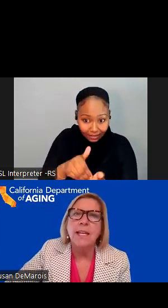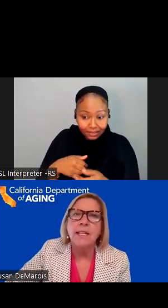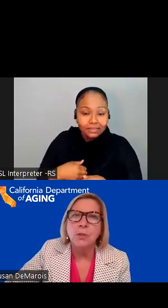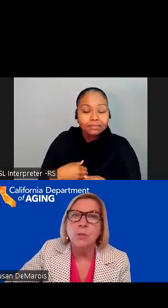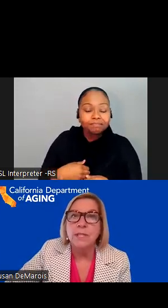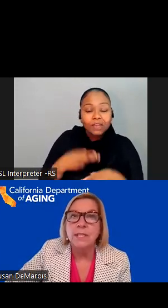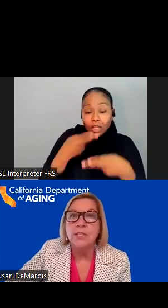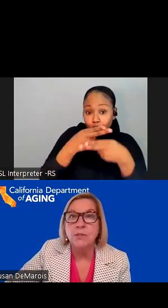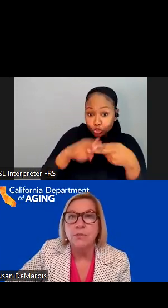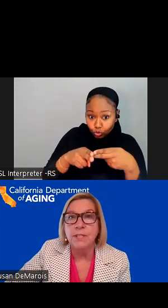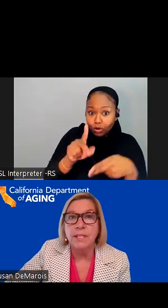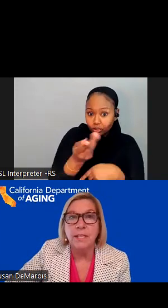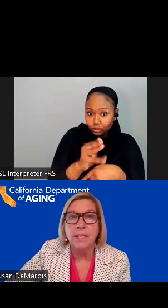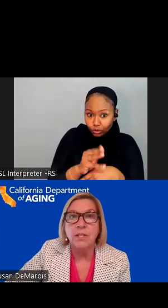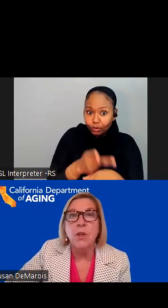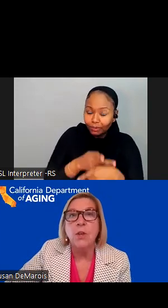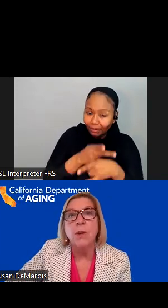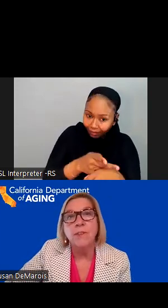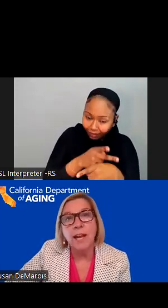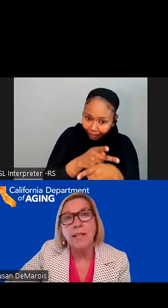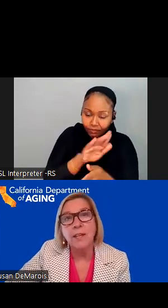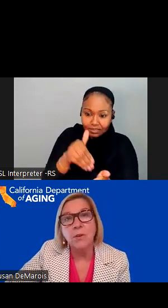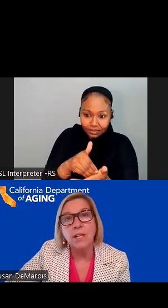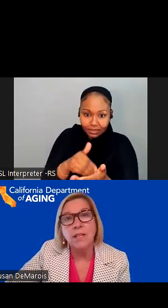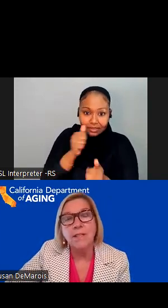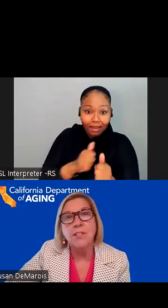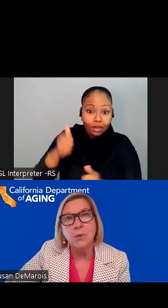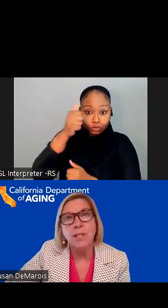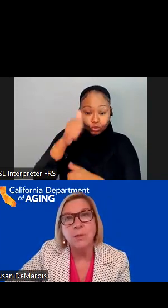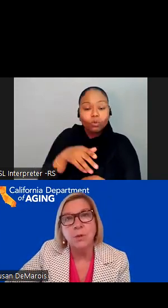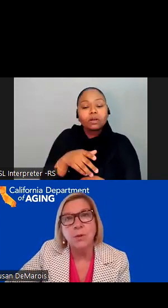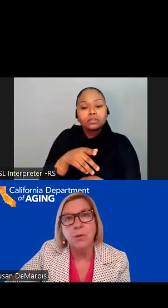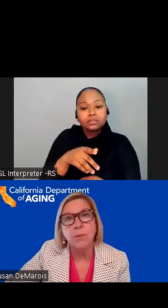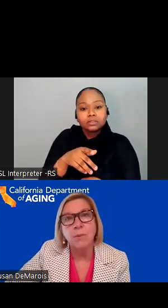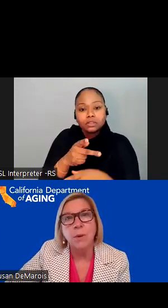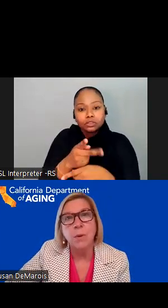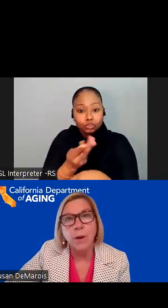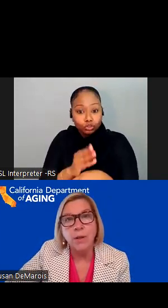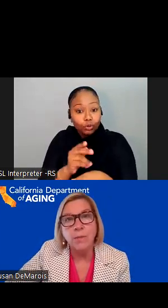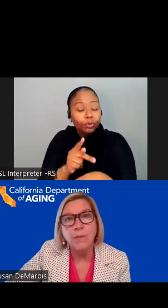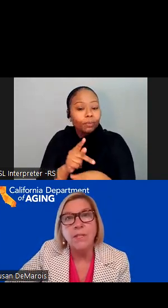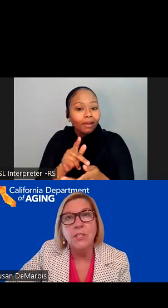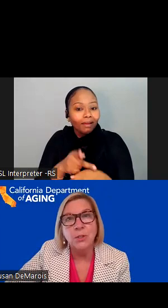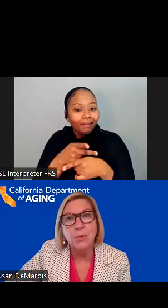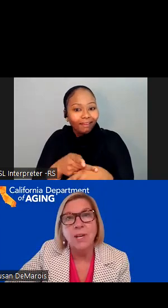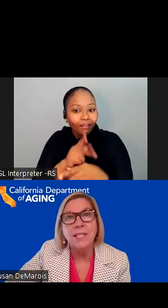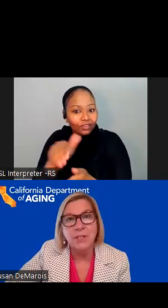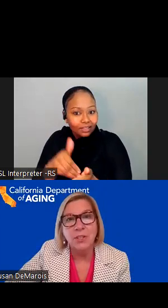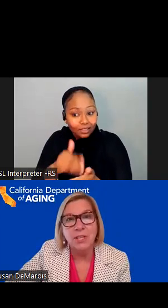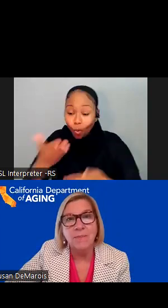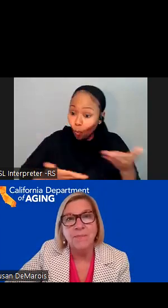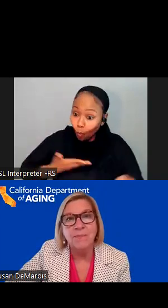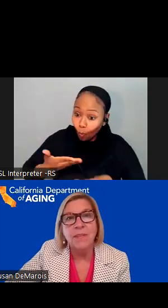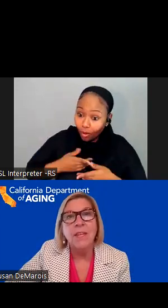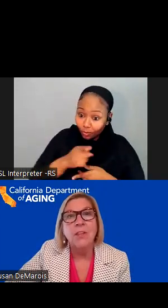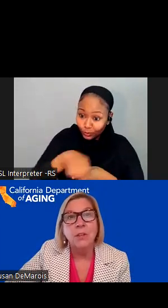facilities, and adult residential facilities who have kindly agreed to join this work group. Welcome to you